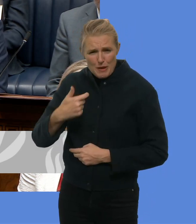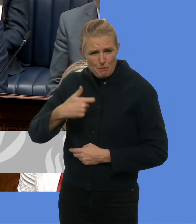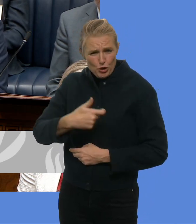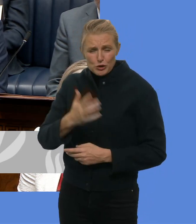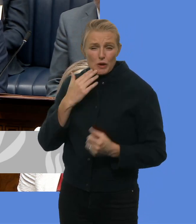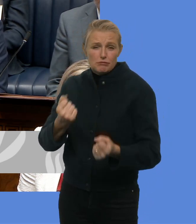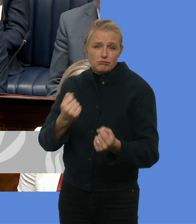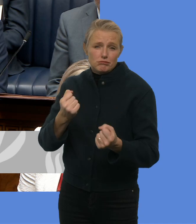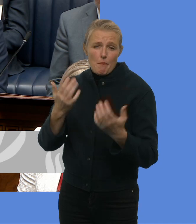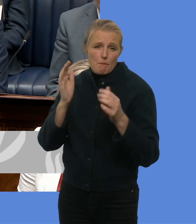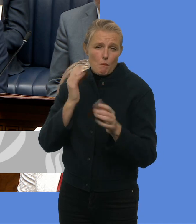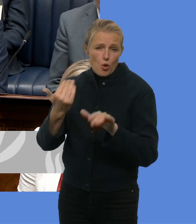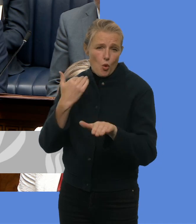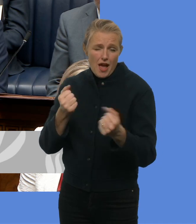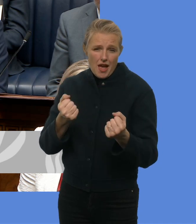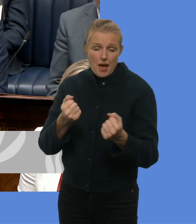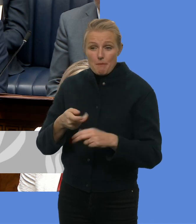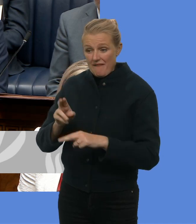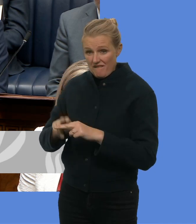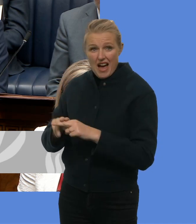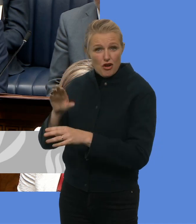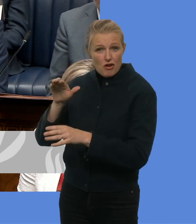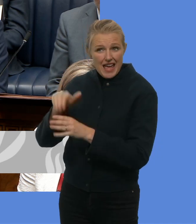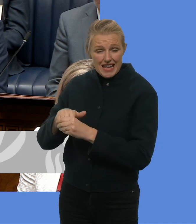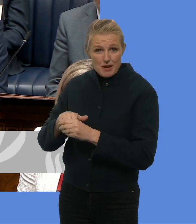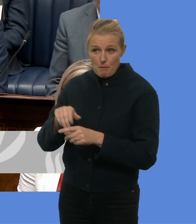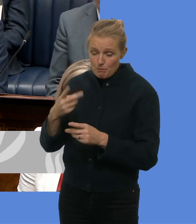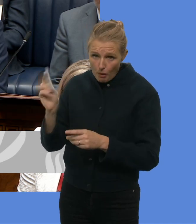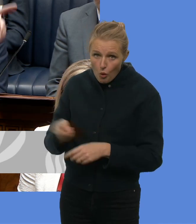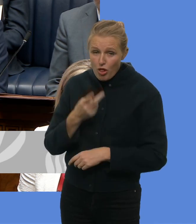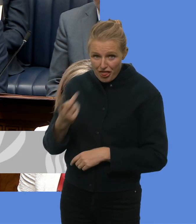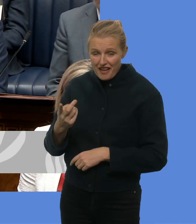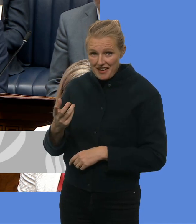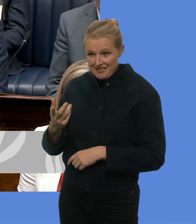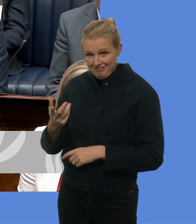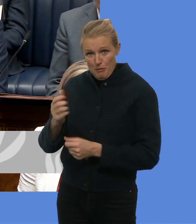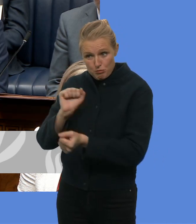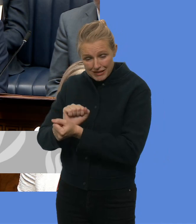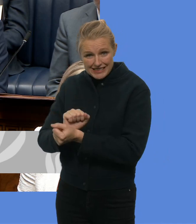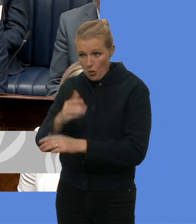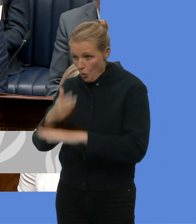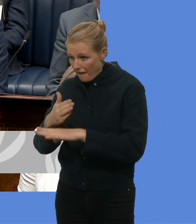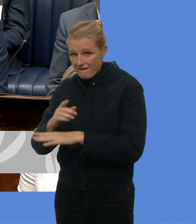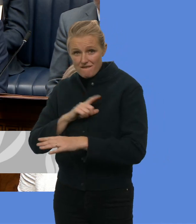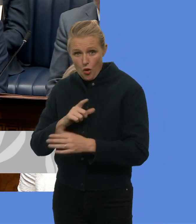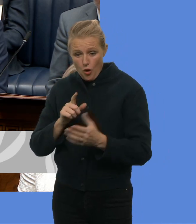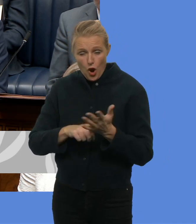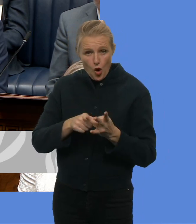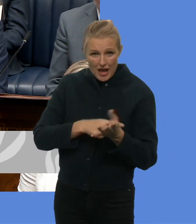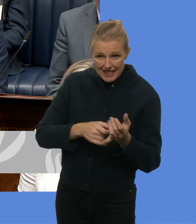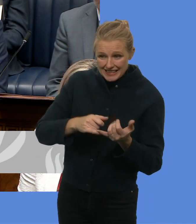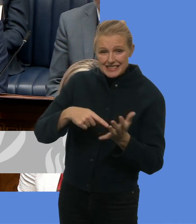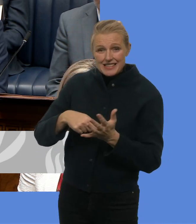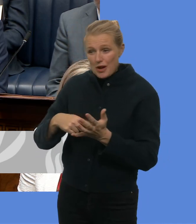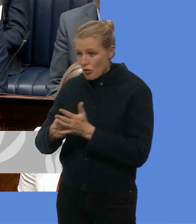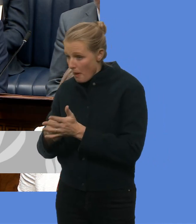the motorway. My father served in both Loyalist and Republican wings. The Alliance Party and others here campaigned vociferously to get them all